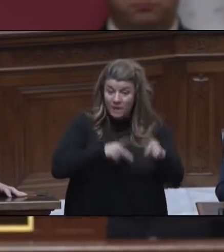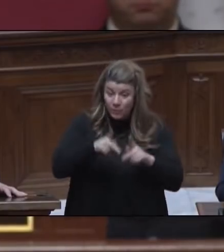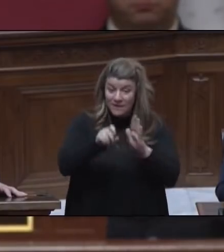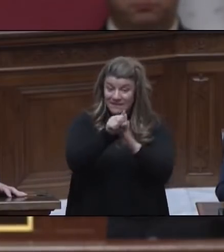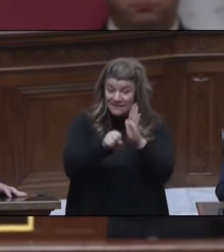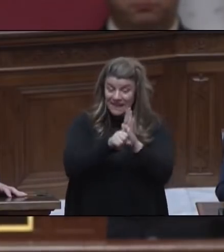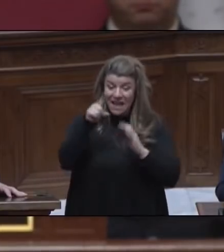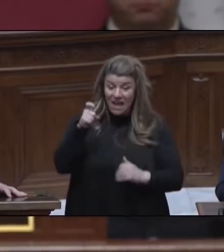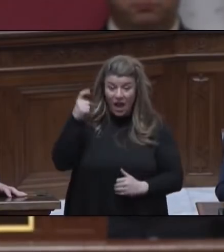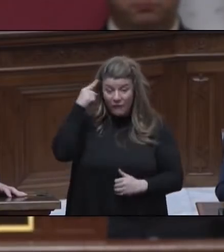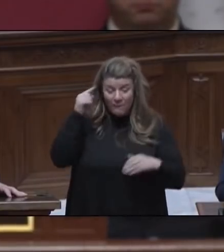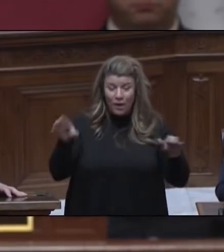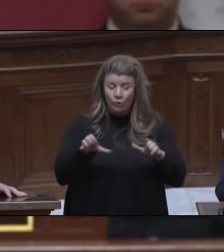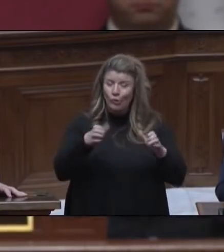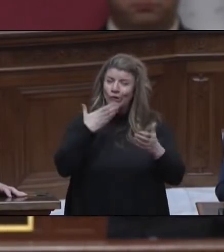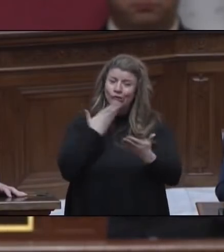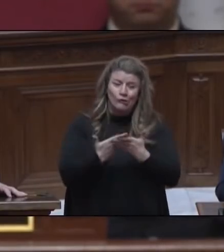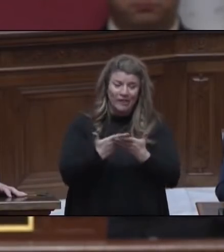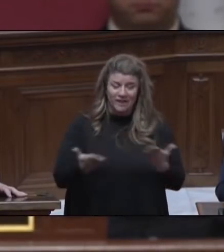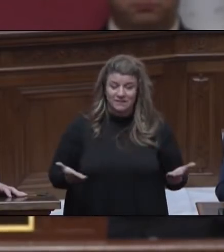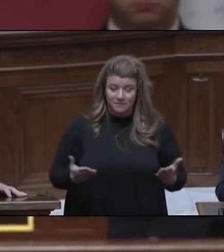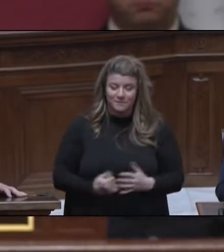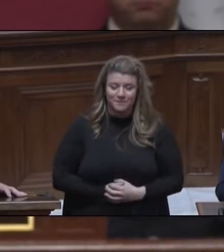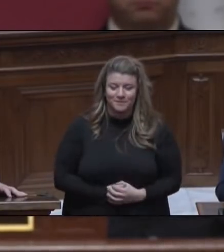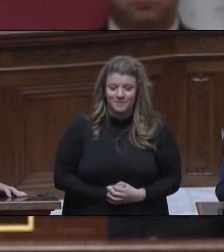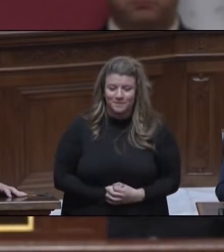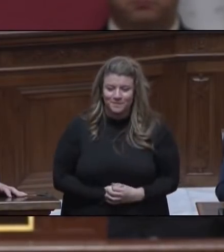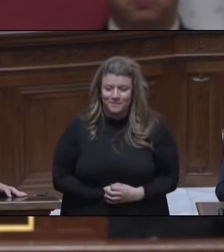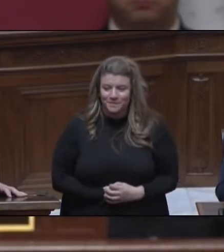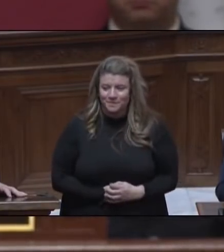state government that are doing really good stuff.